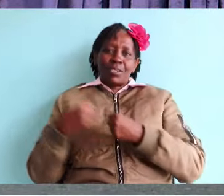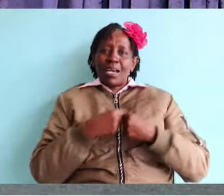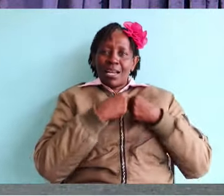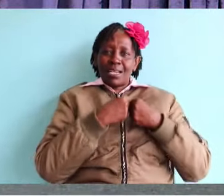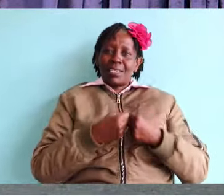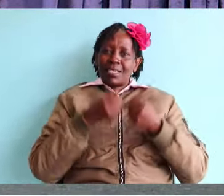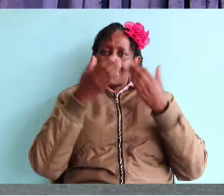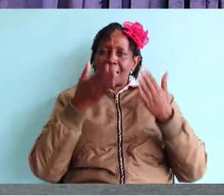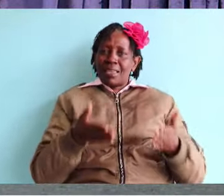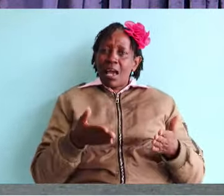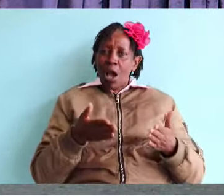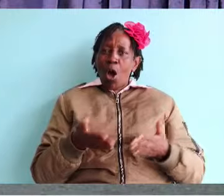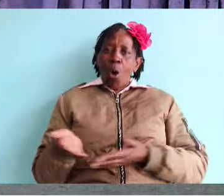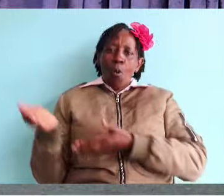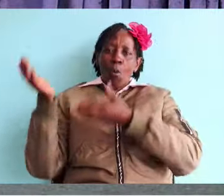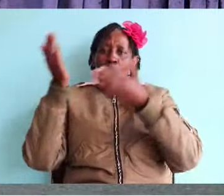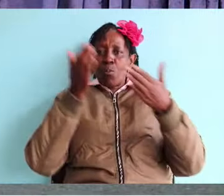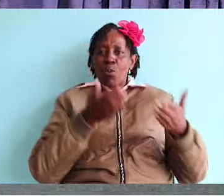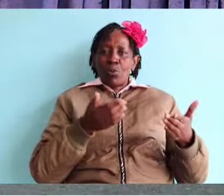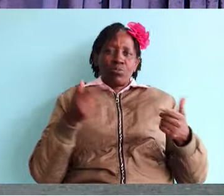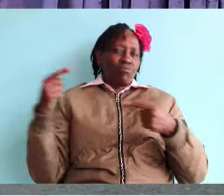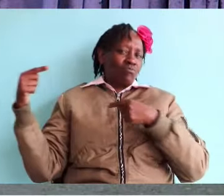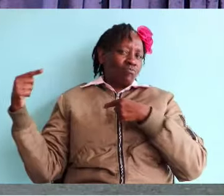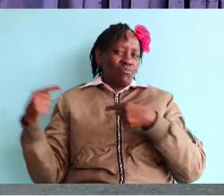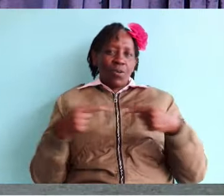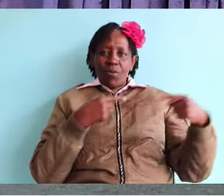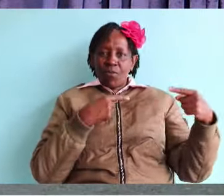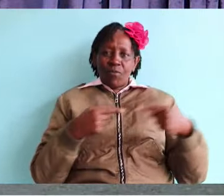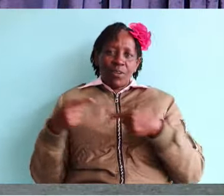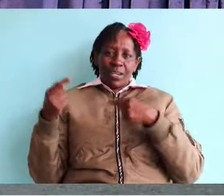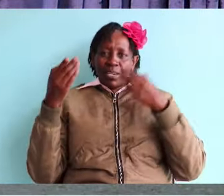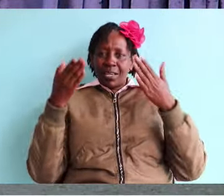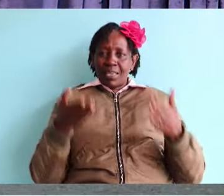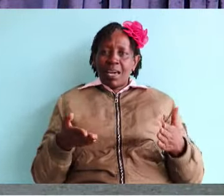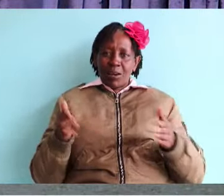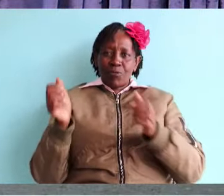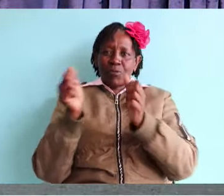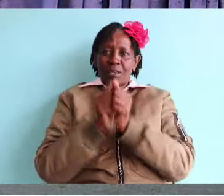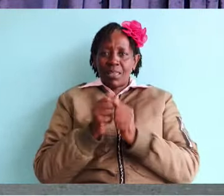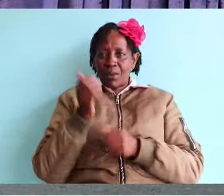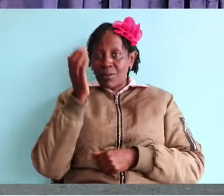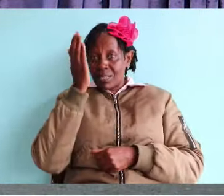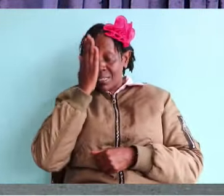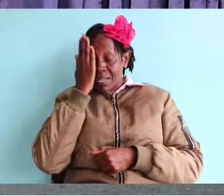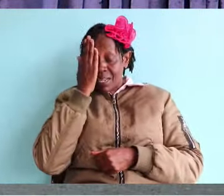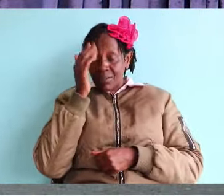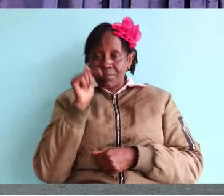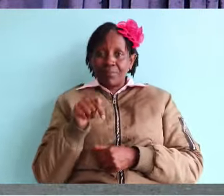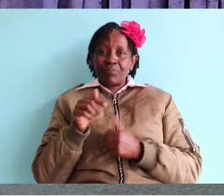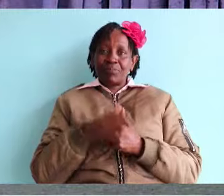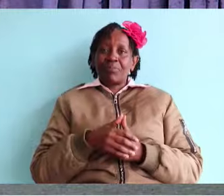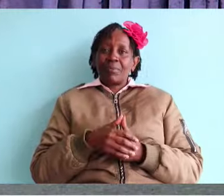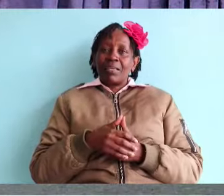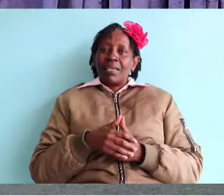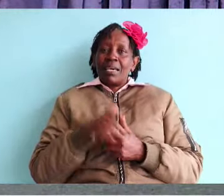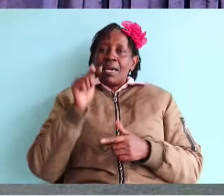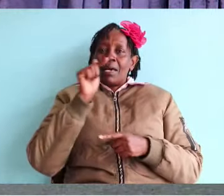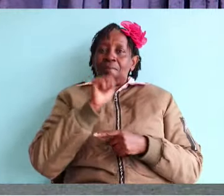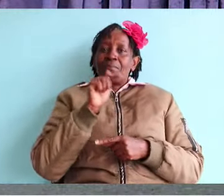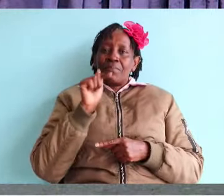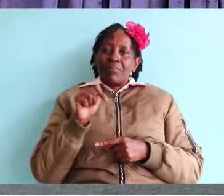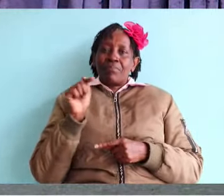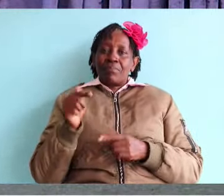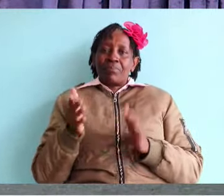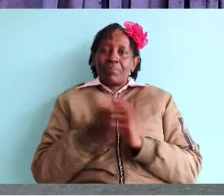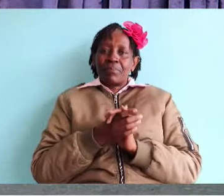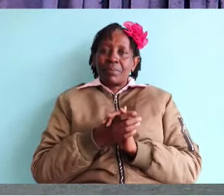brought conflict between him and the Israelites, and some of these Israelites. And therefore we see